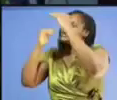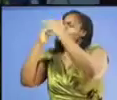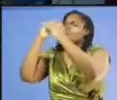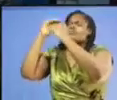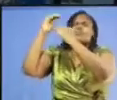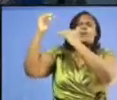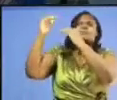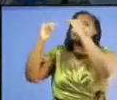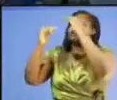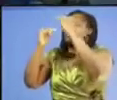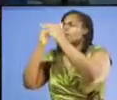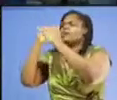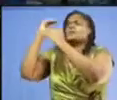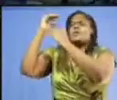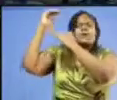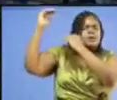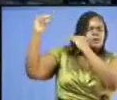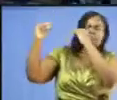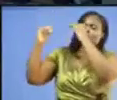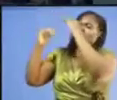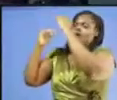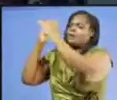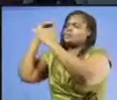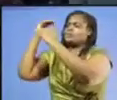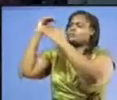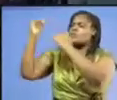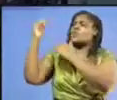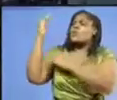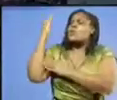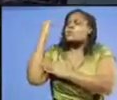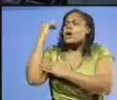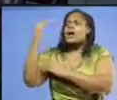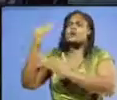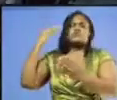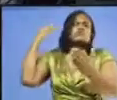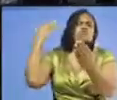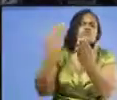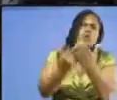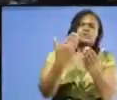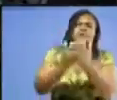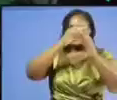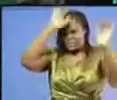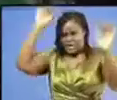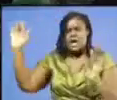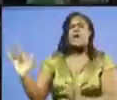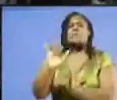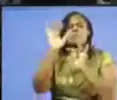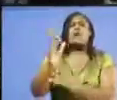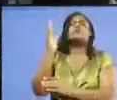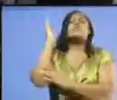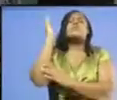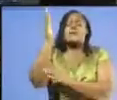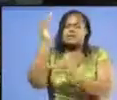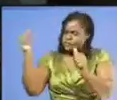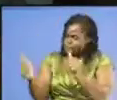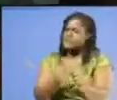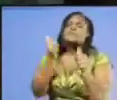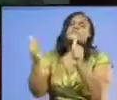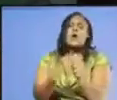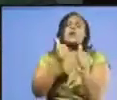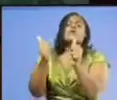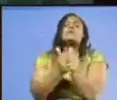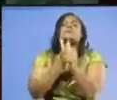higher and higher because goodness and mercy following